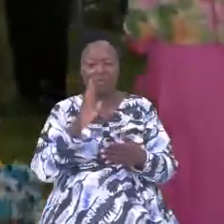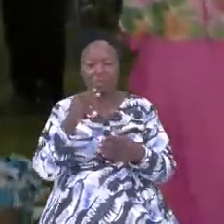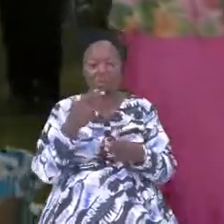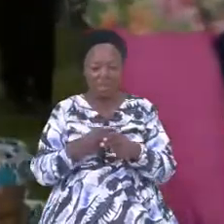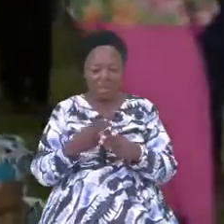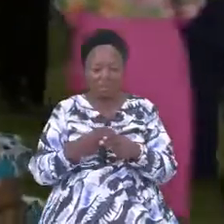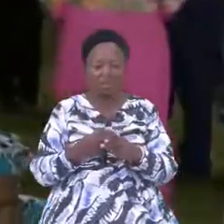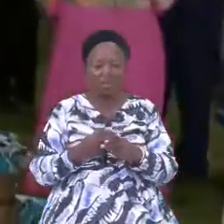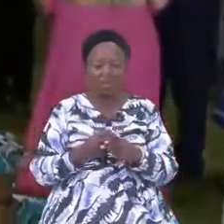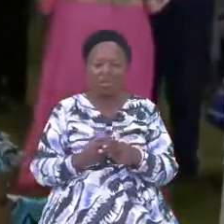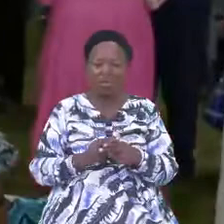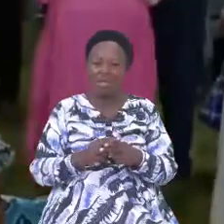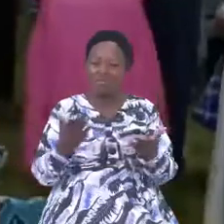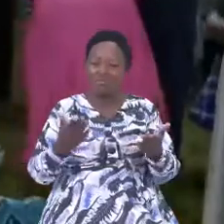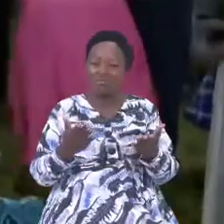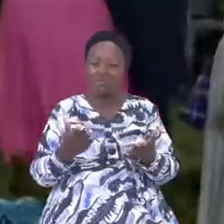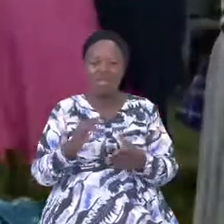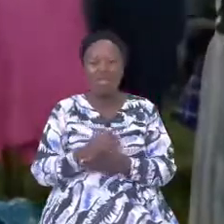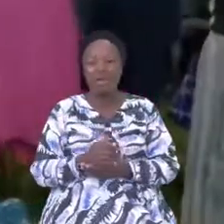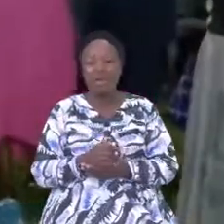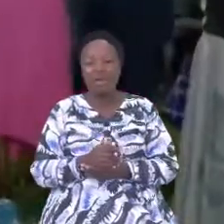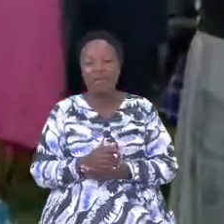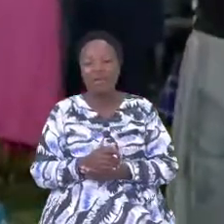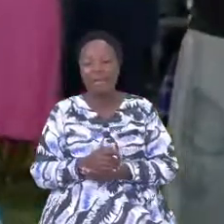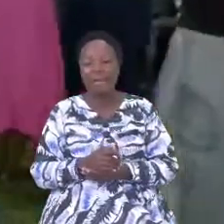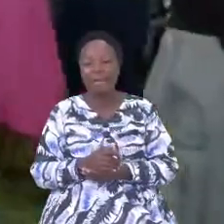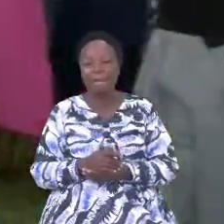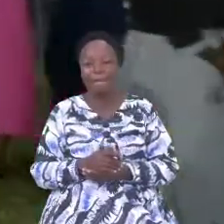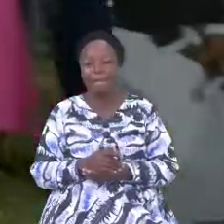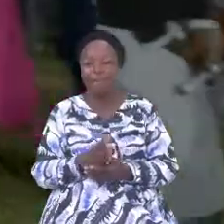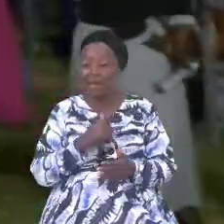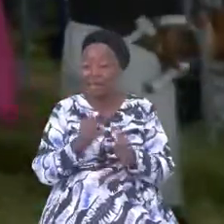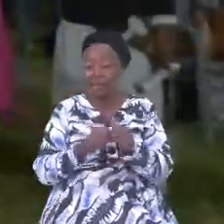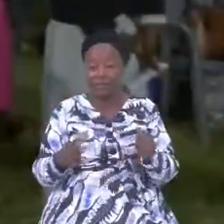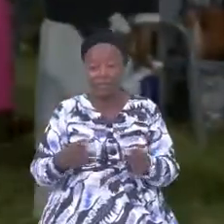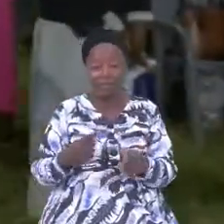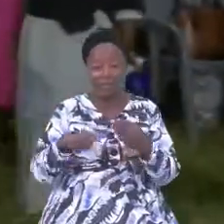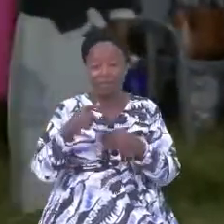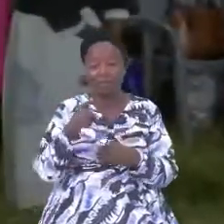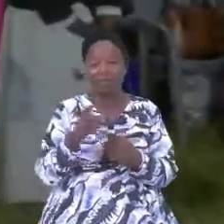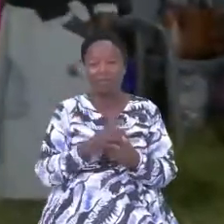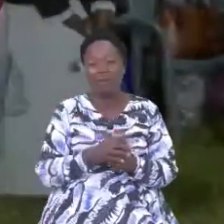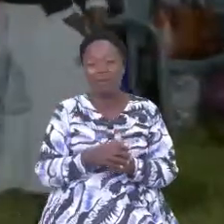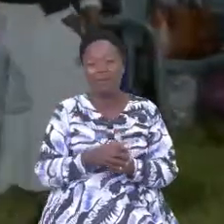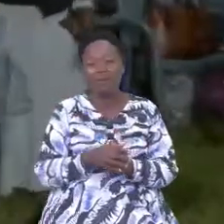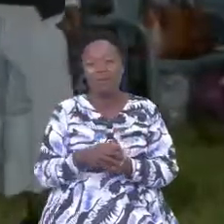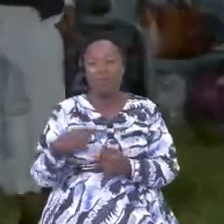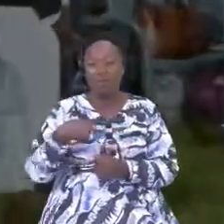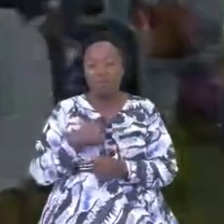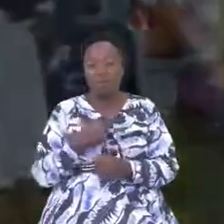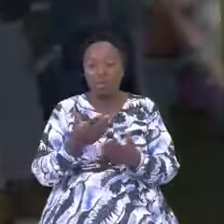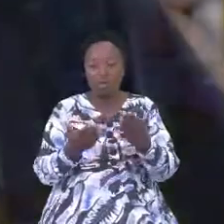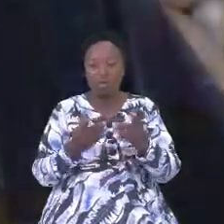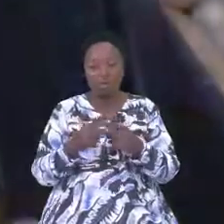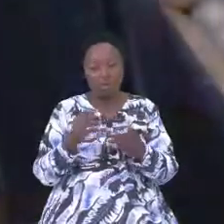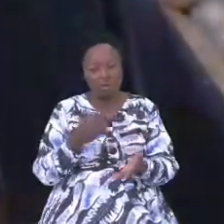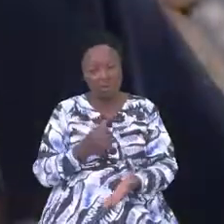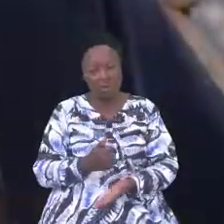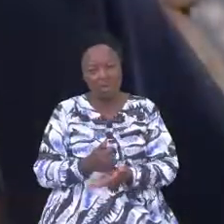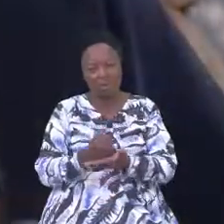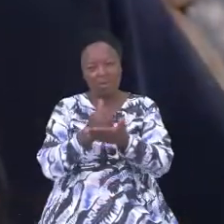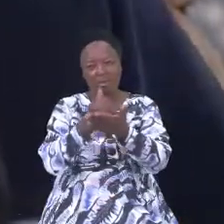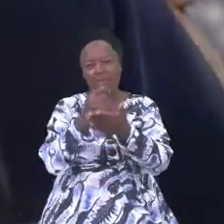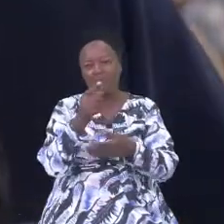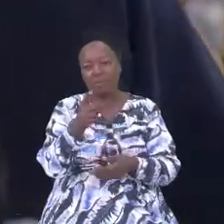your location, and everything about you. We want to help you.